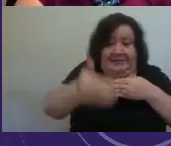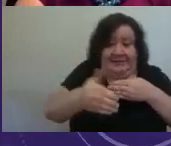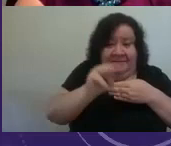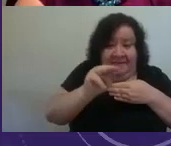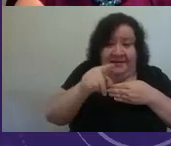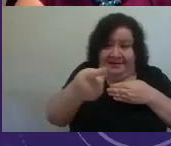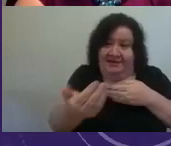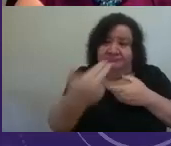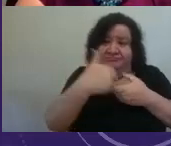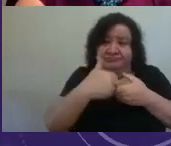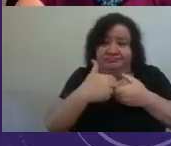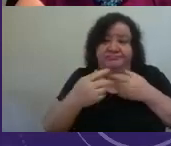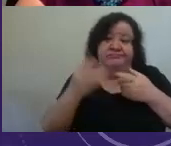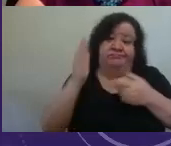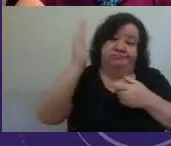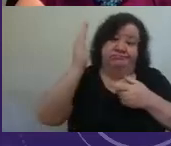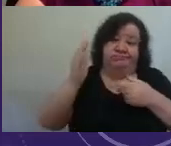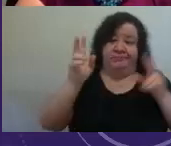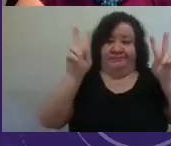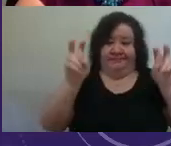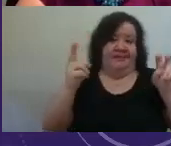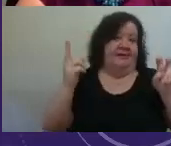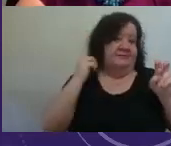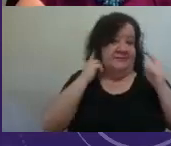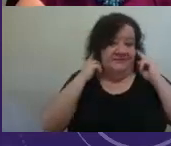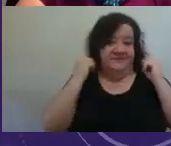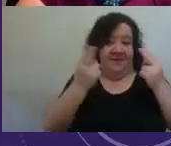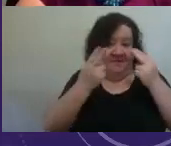inclusive social media for people who are deafblind. I